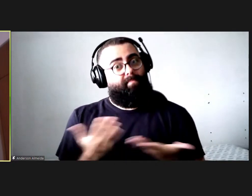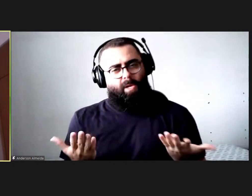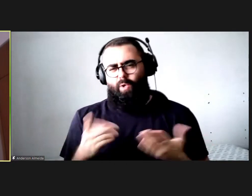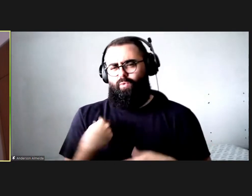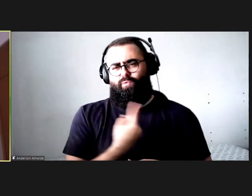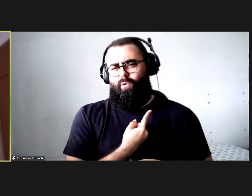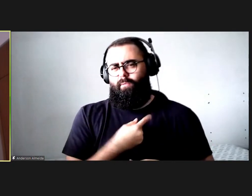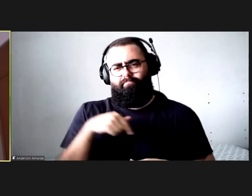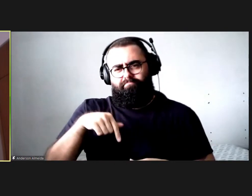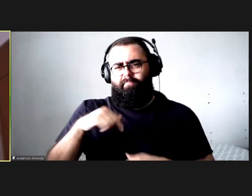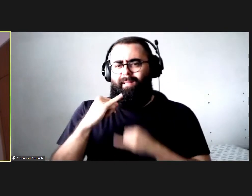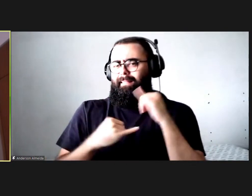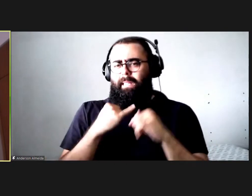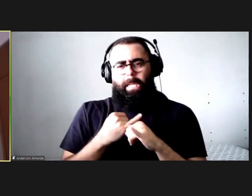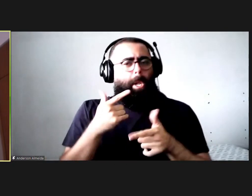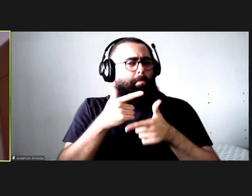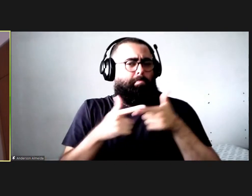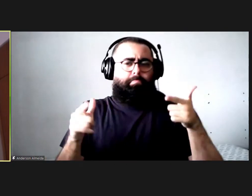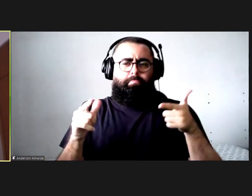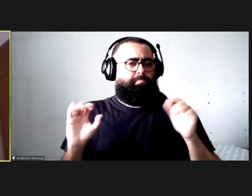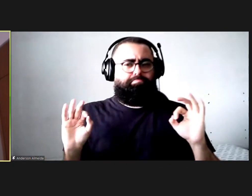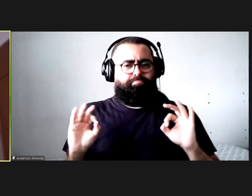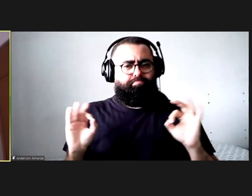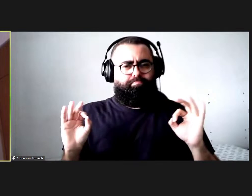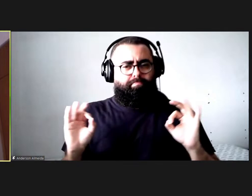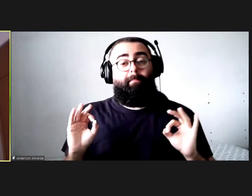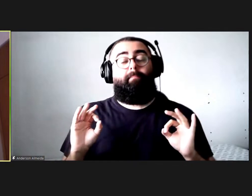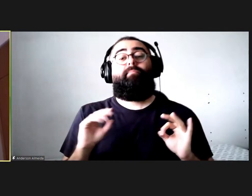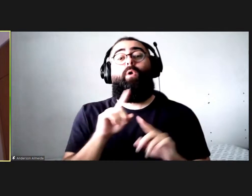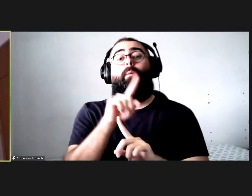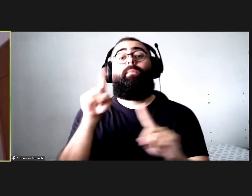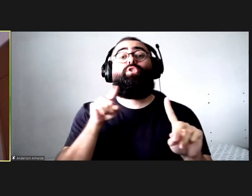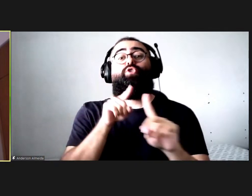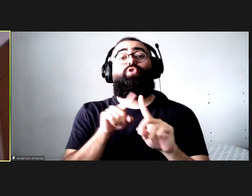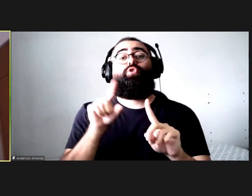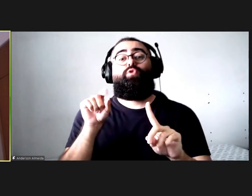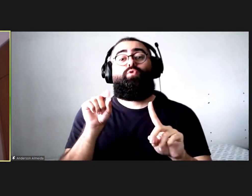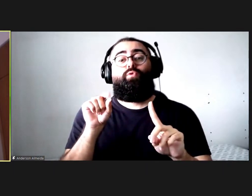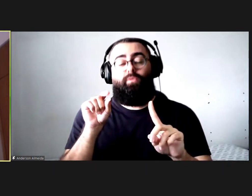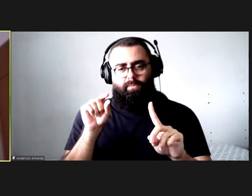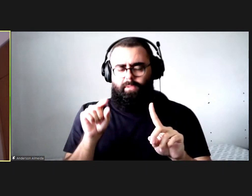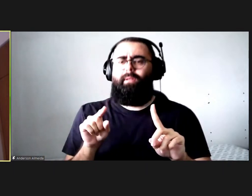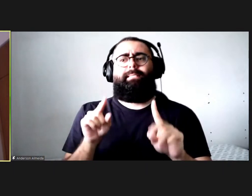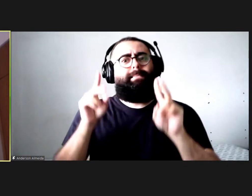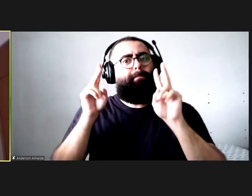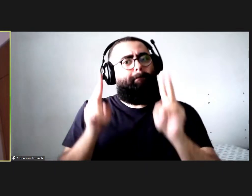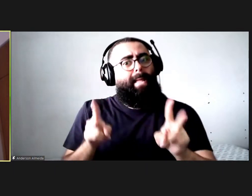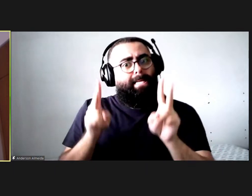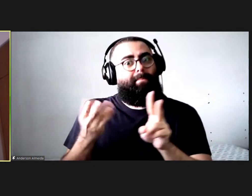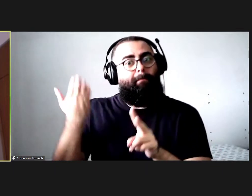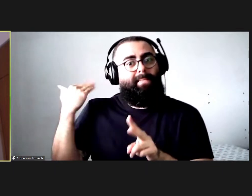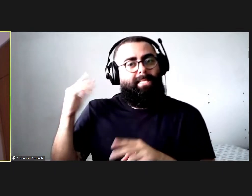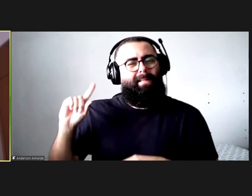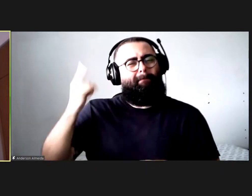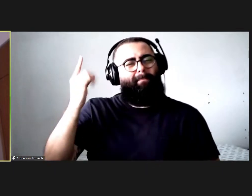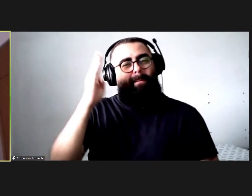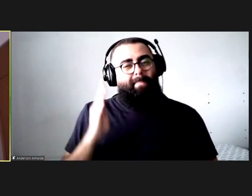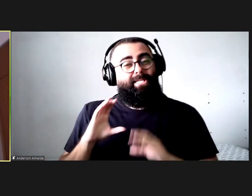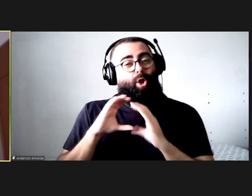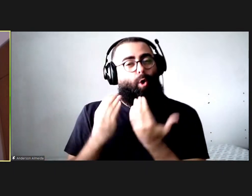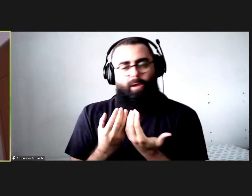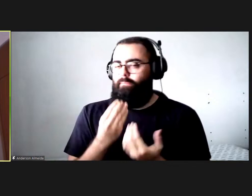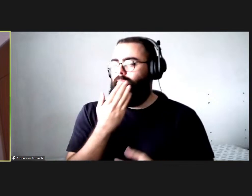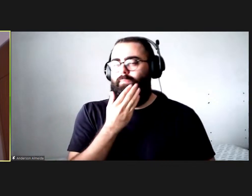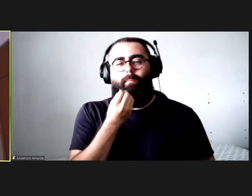realization, we aim to achieve in this edition the same goals of the first edition, which consisted of including